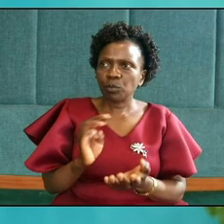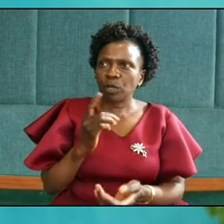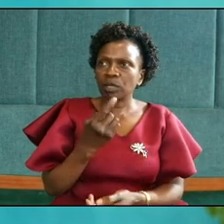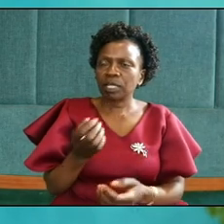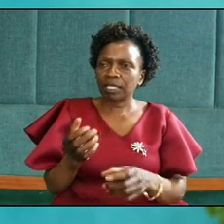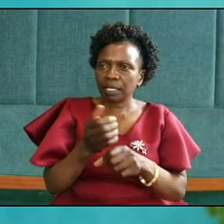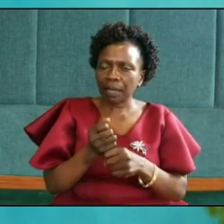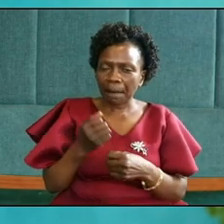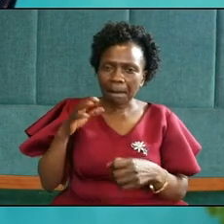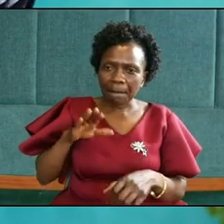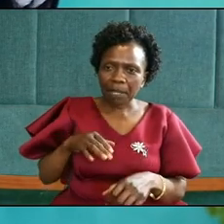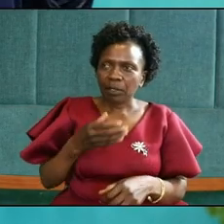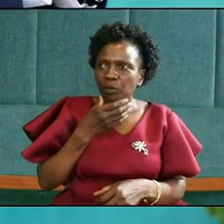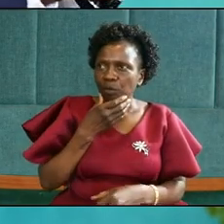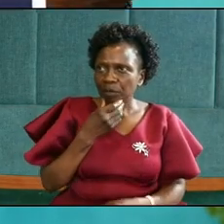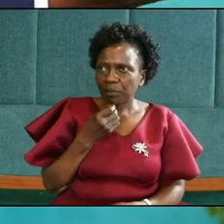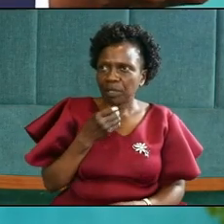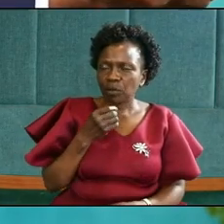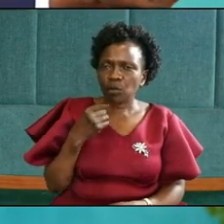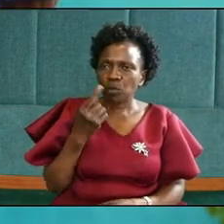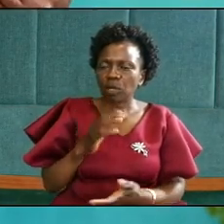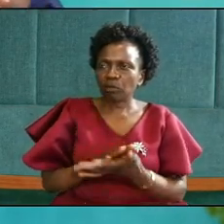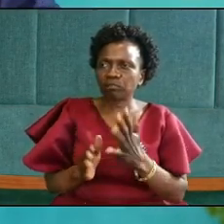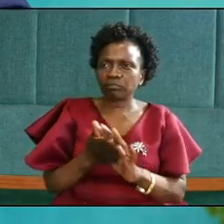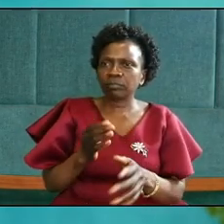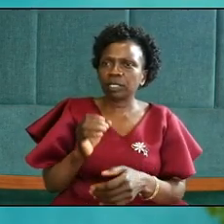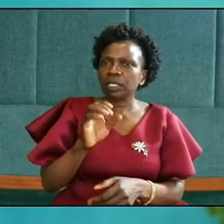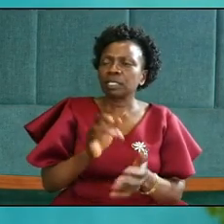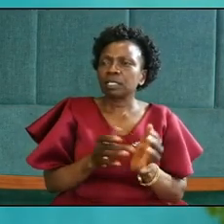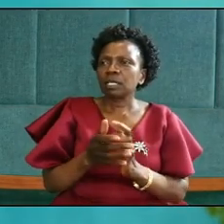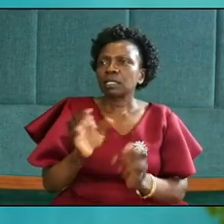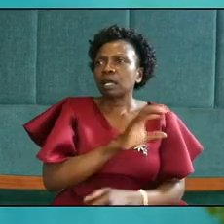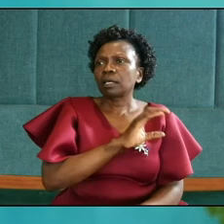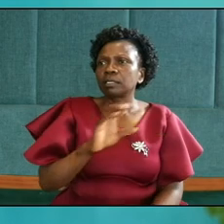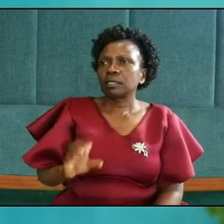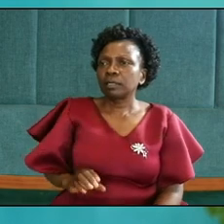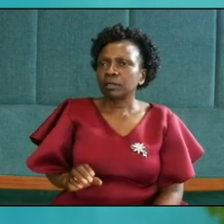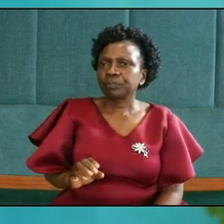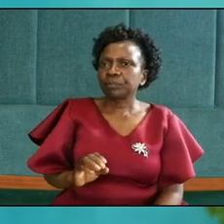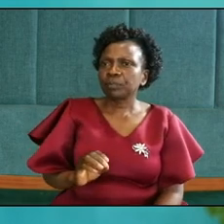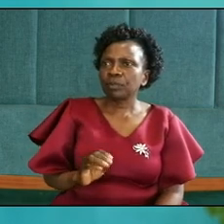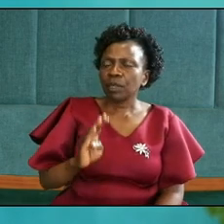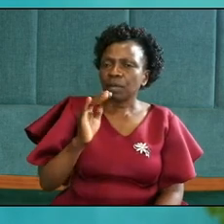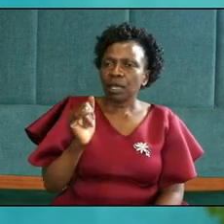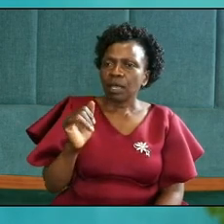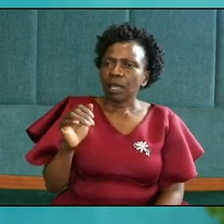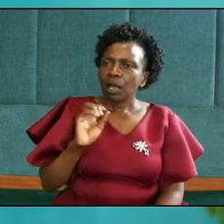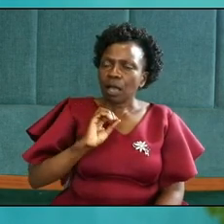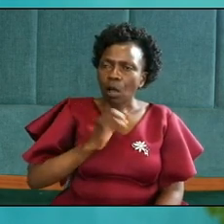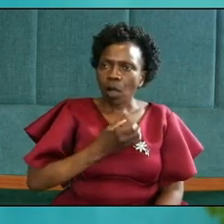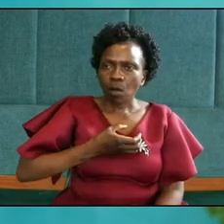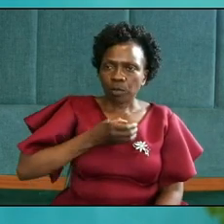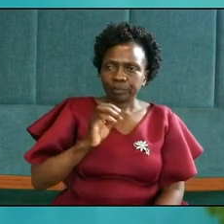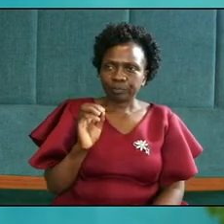need men and women who are held by Jesus Christ. You can't do that alone. I challenge you, my dear friends,